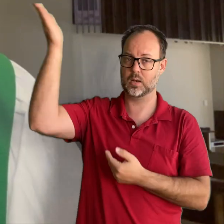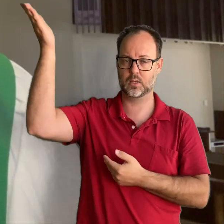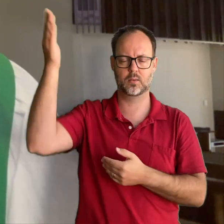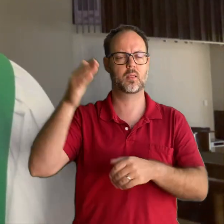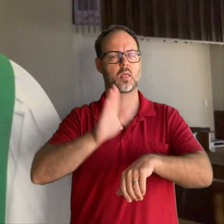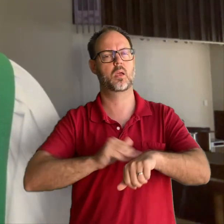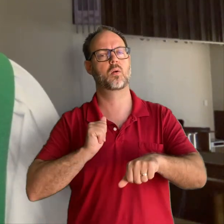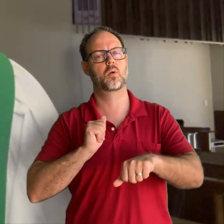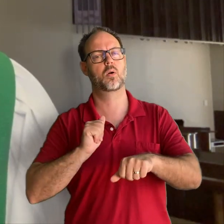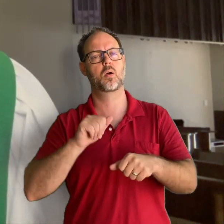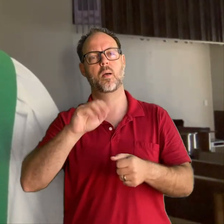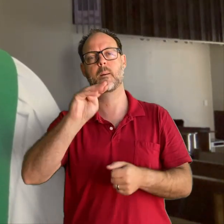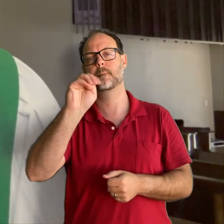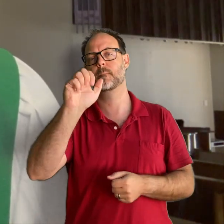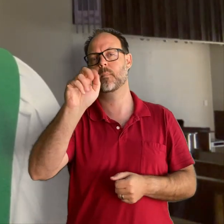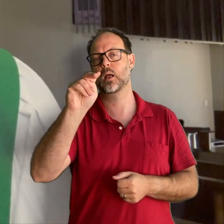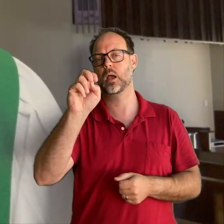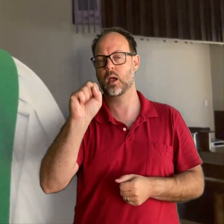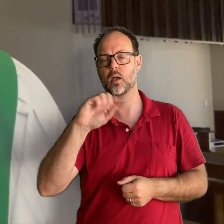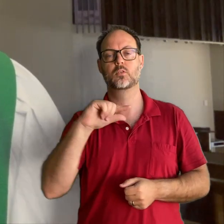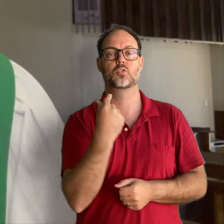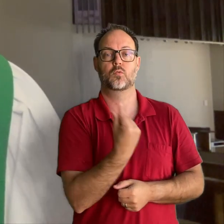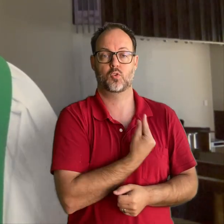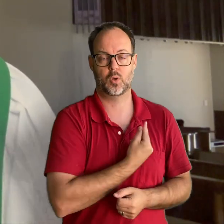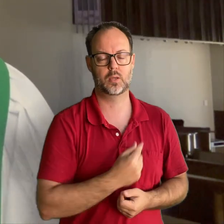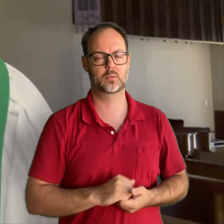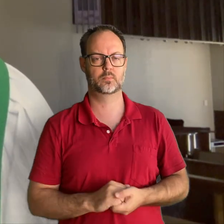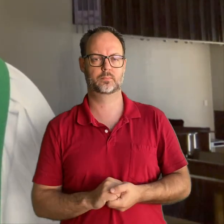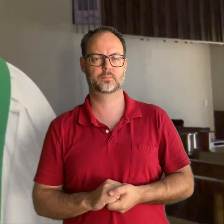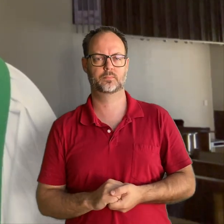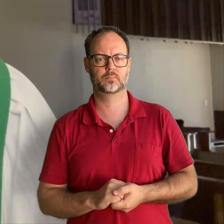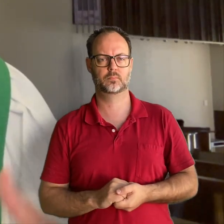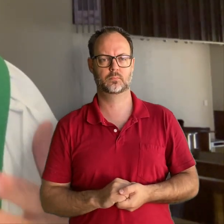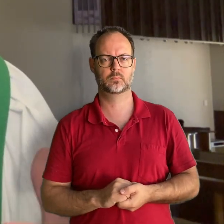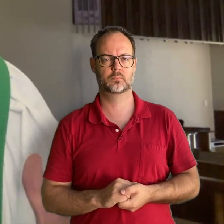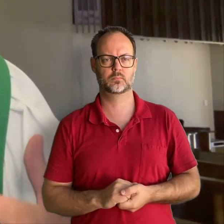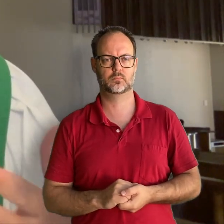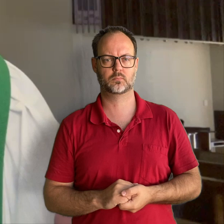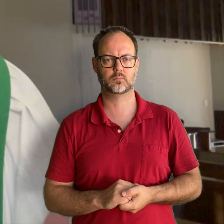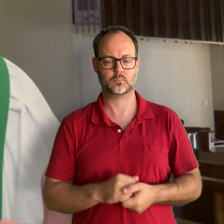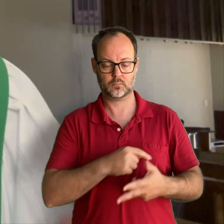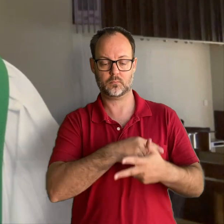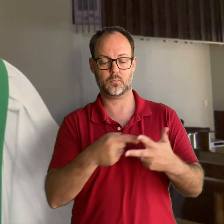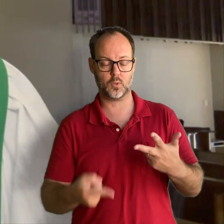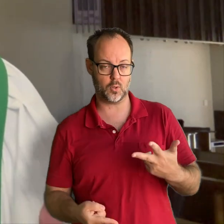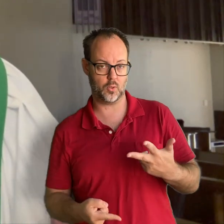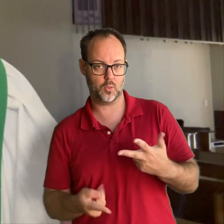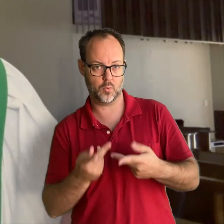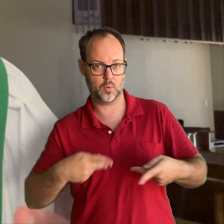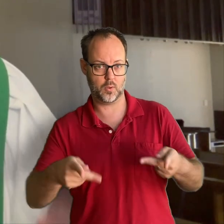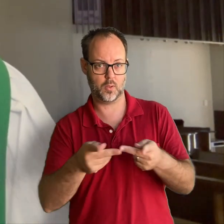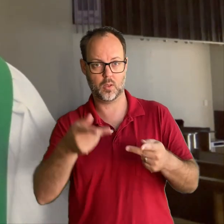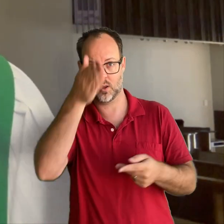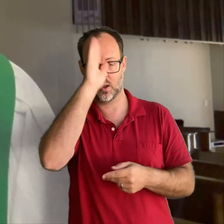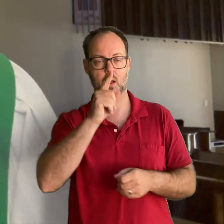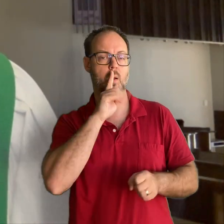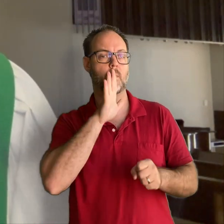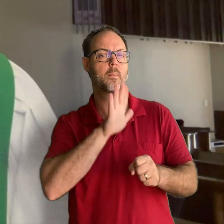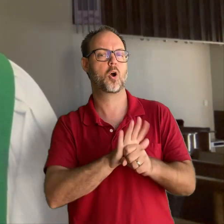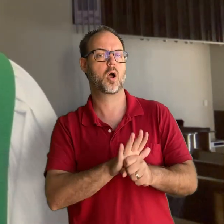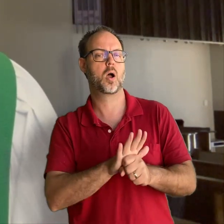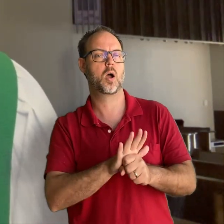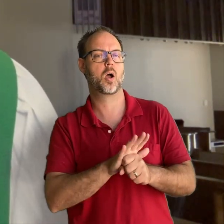in theology the means of grace, because these are the three places where God has